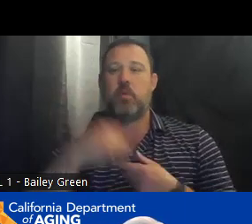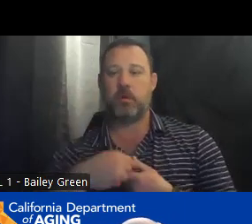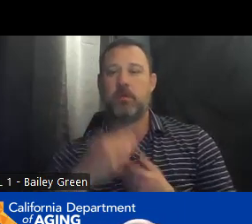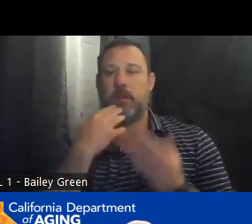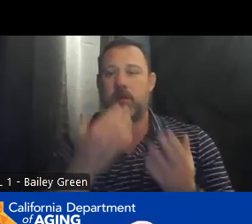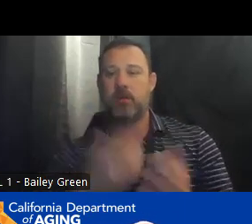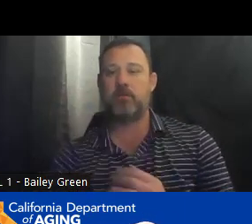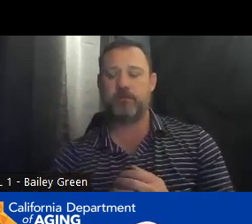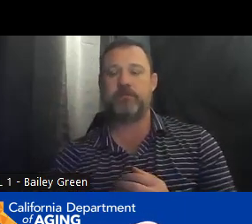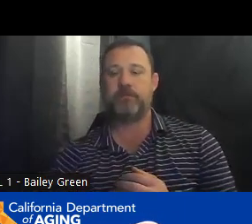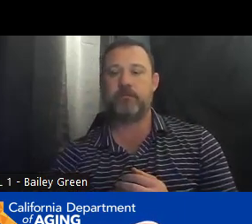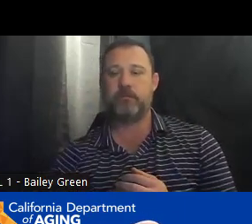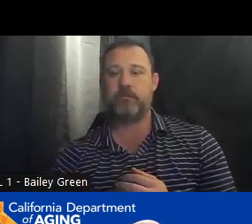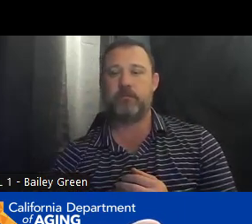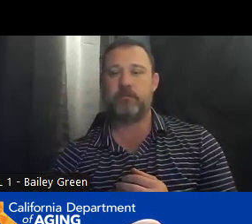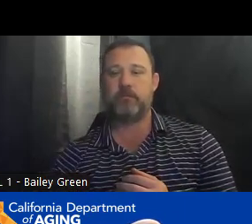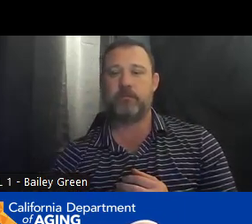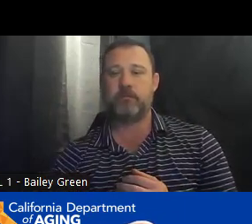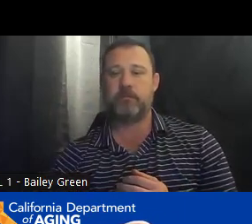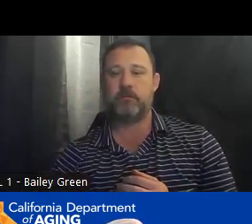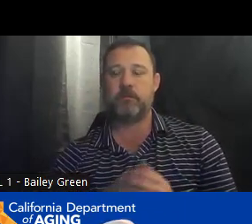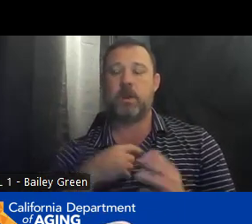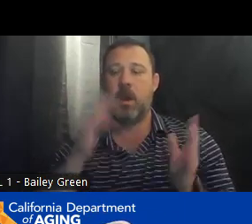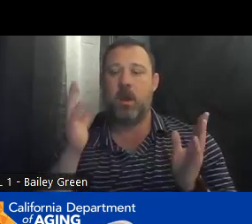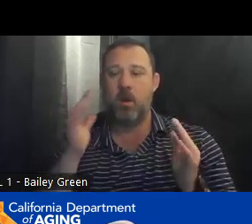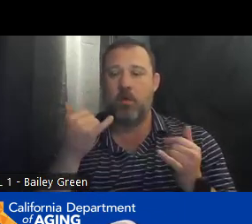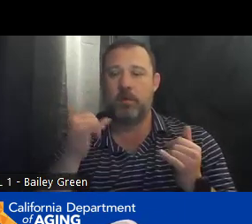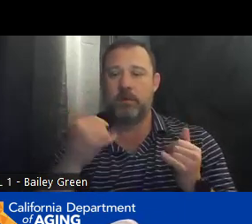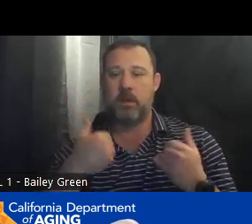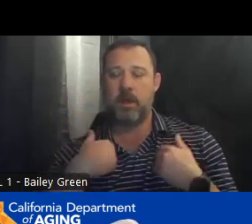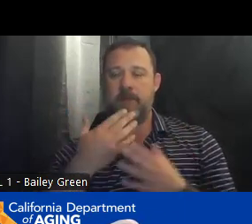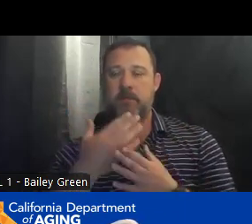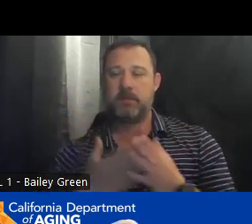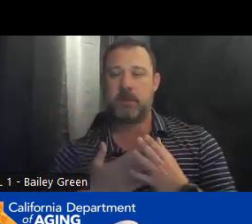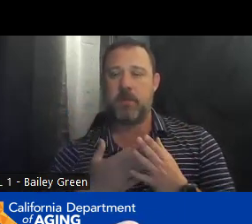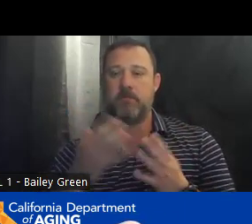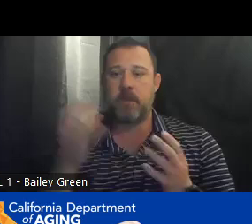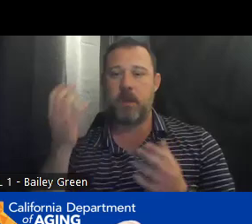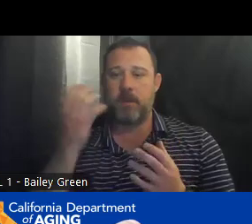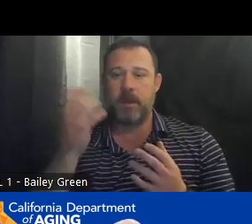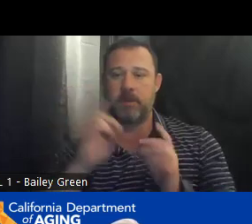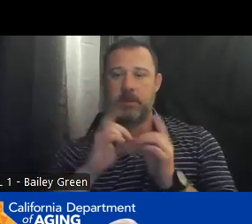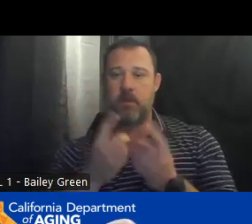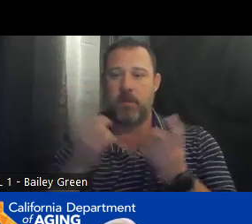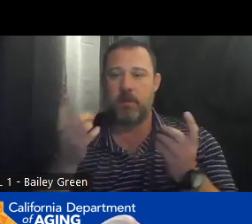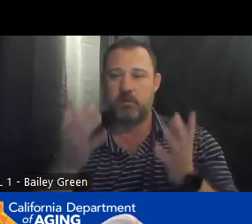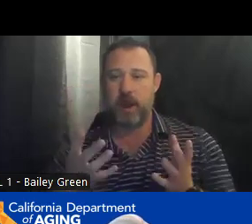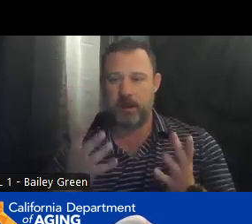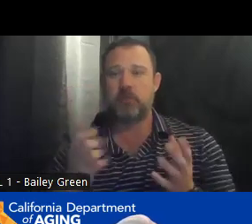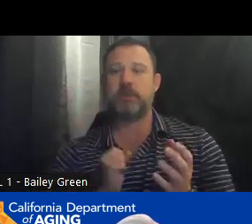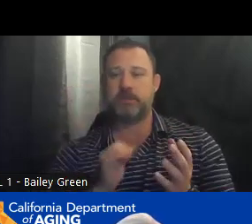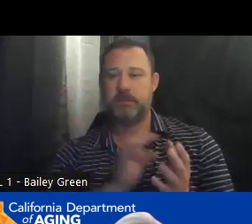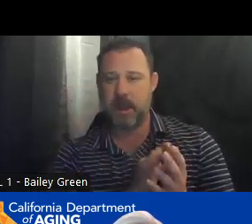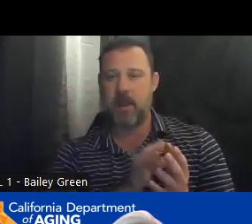Thank you. Thanks, Sherry. So I hope we still have some of our amazing department directors and staff.